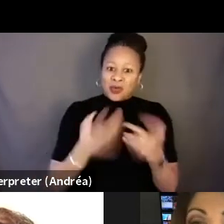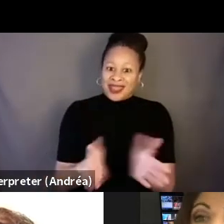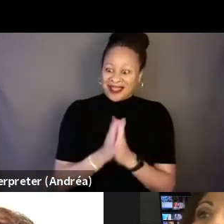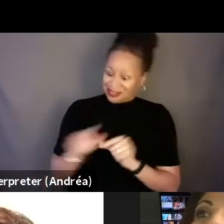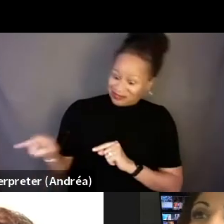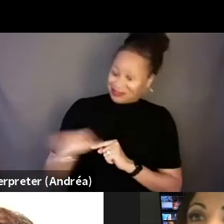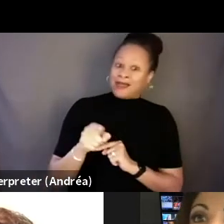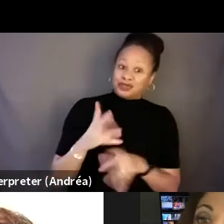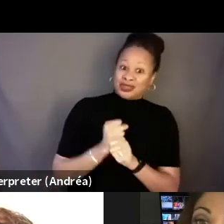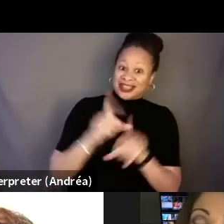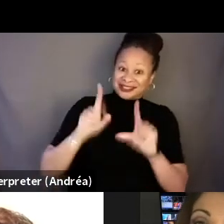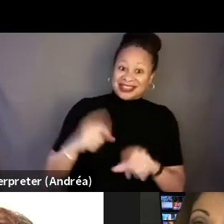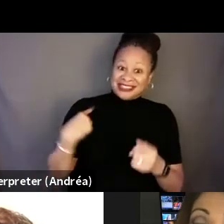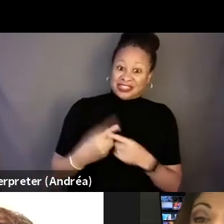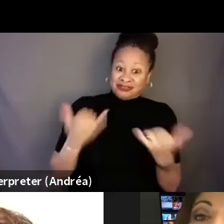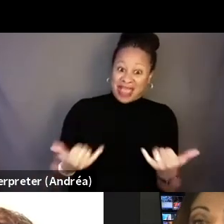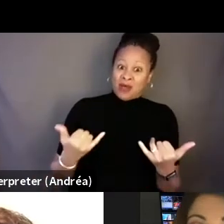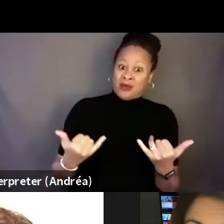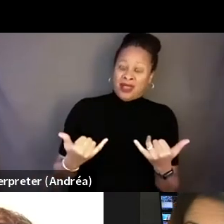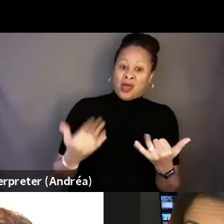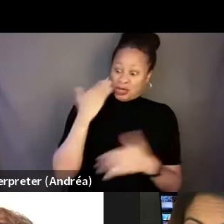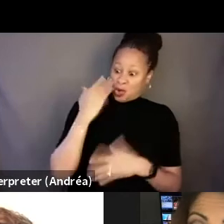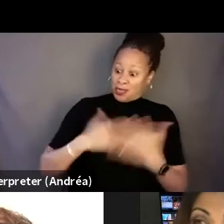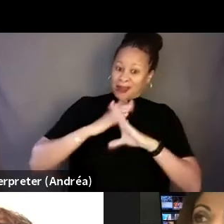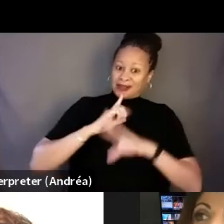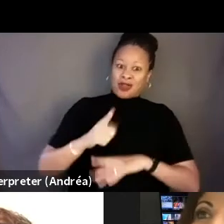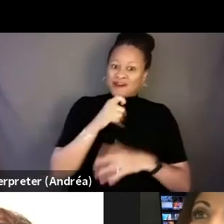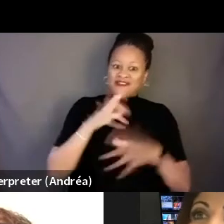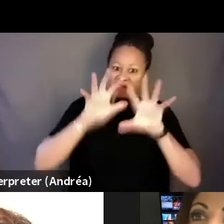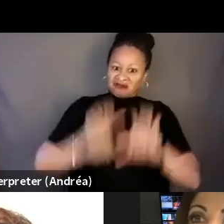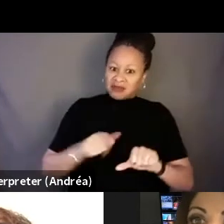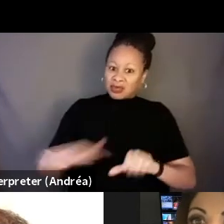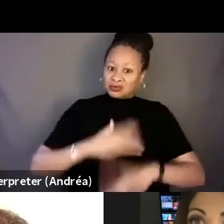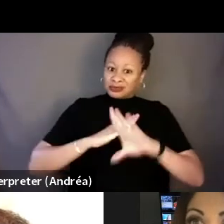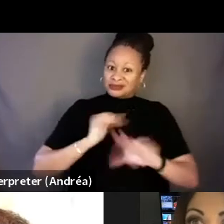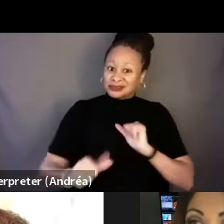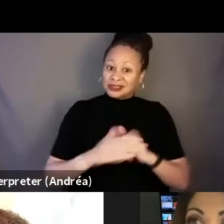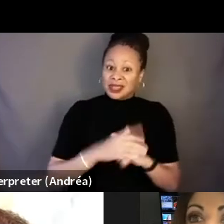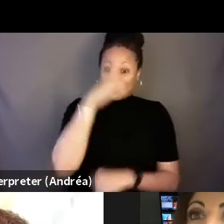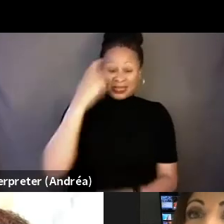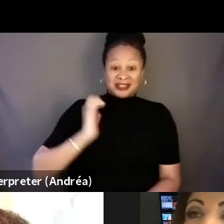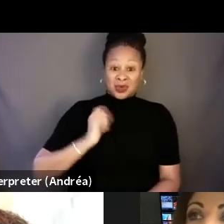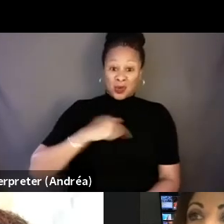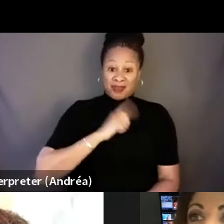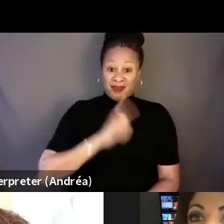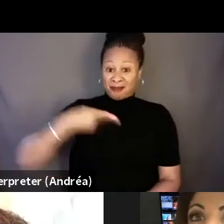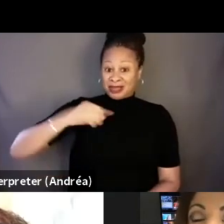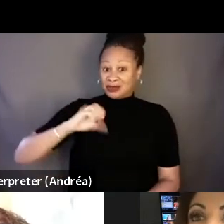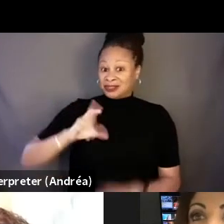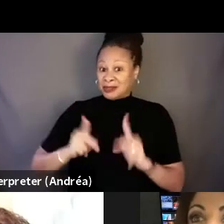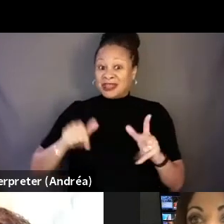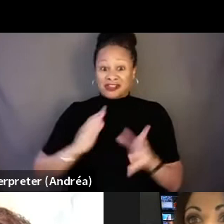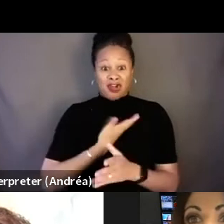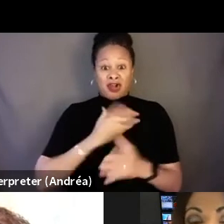tested to the time that we're asking them to get a vaccine. So because we are people of color in our newsrooms, and I know the limitations of